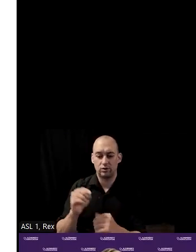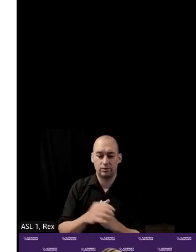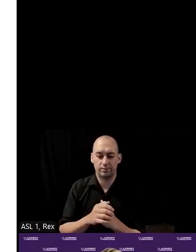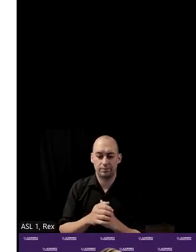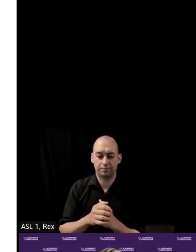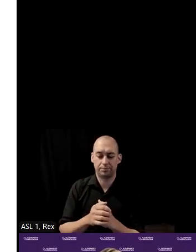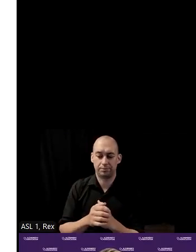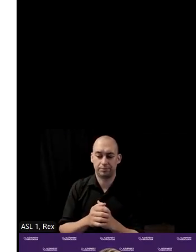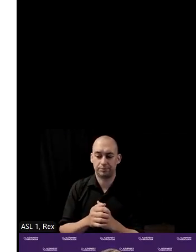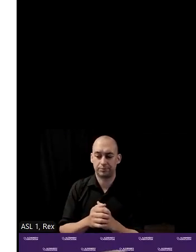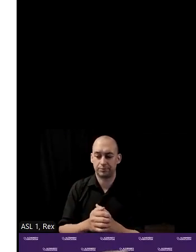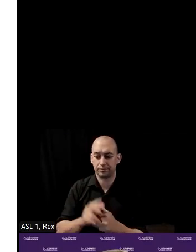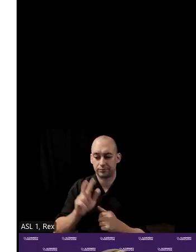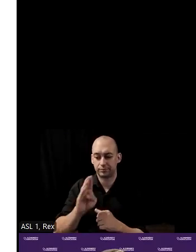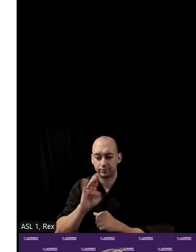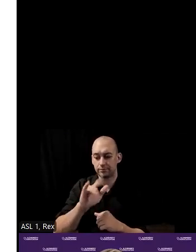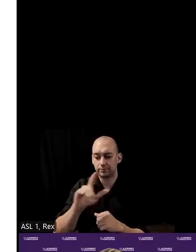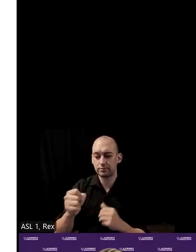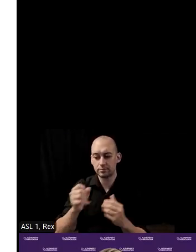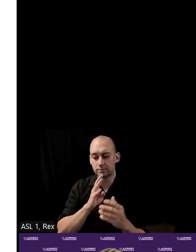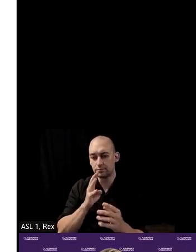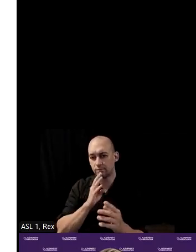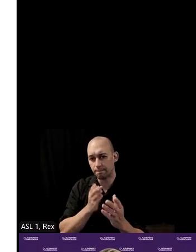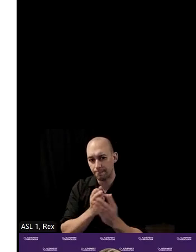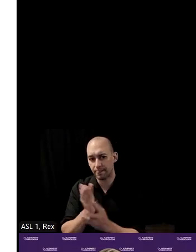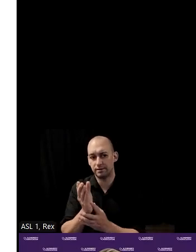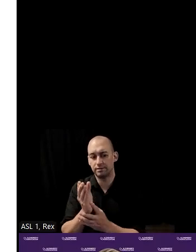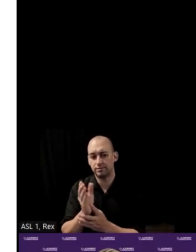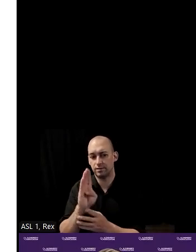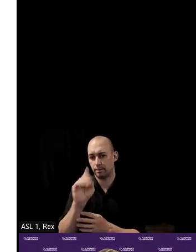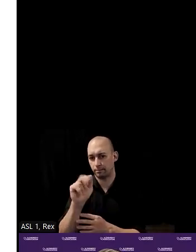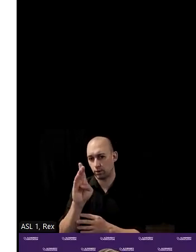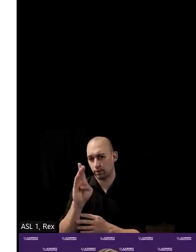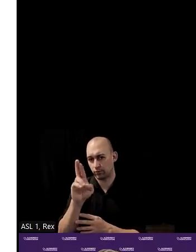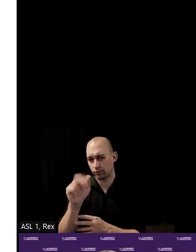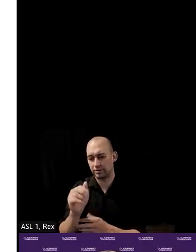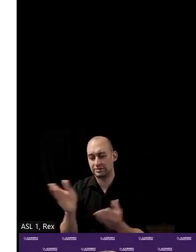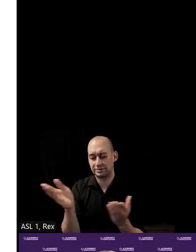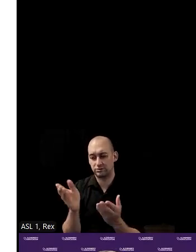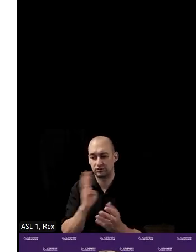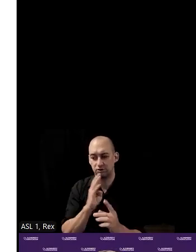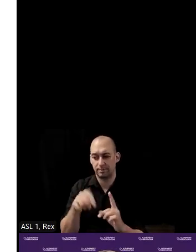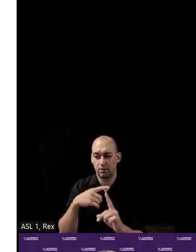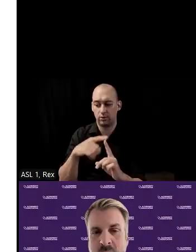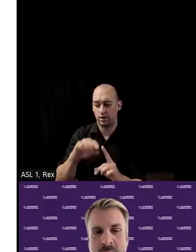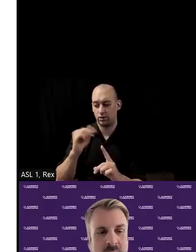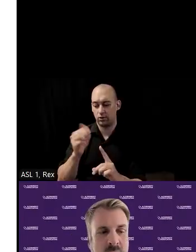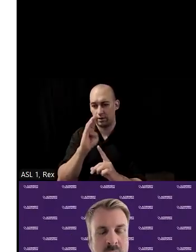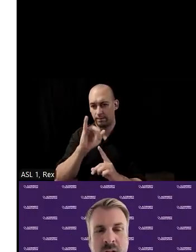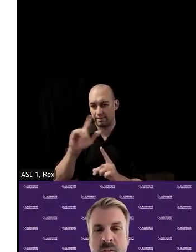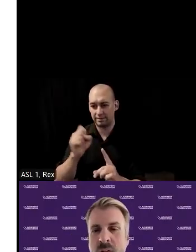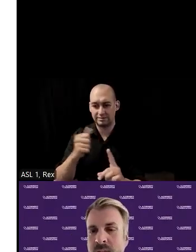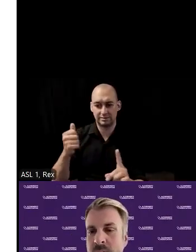are the 3 bills I was going to talk through. I know that Barbara is on to talk about a lot of other bills that impact the space, so I